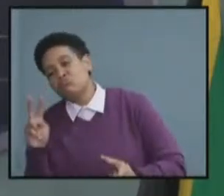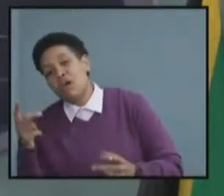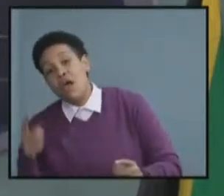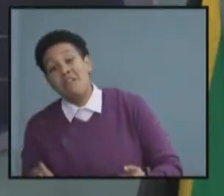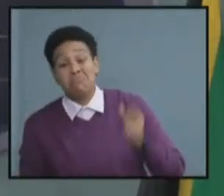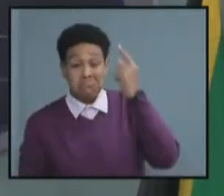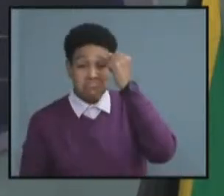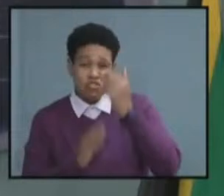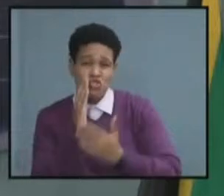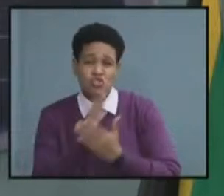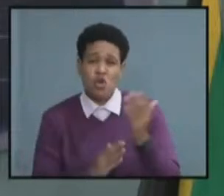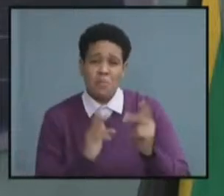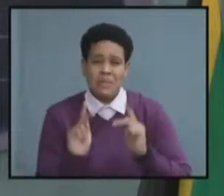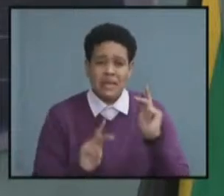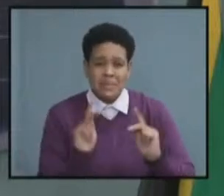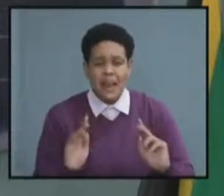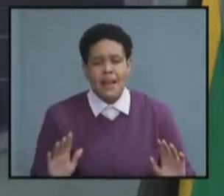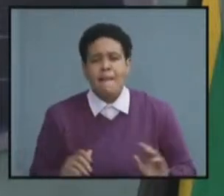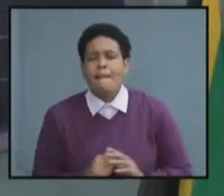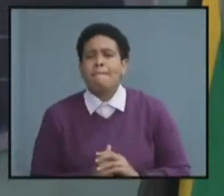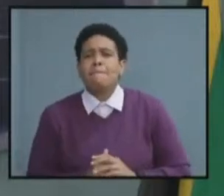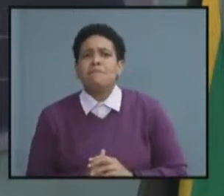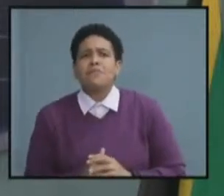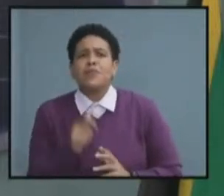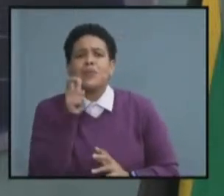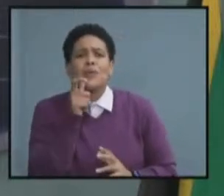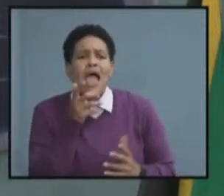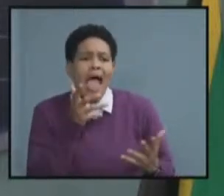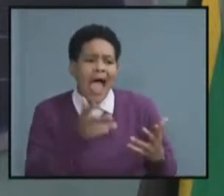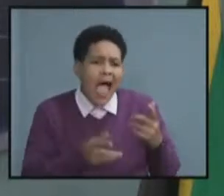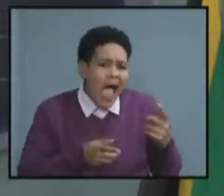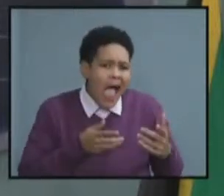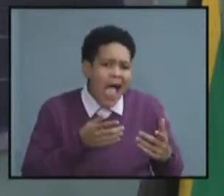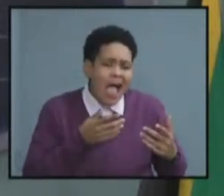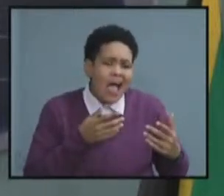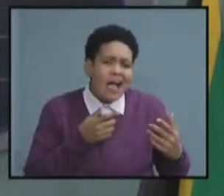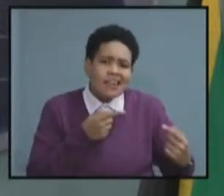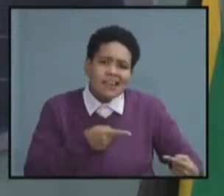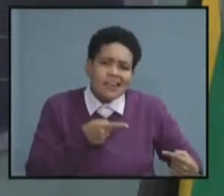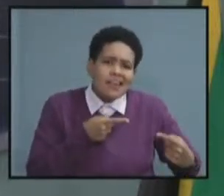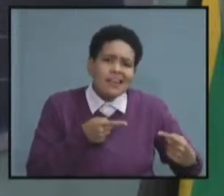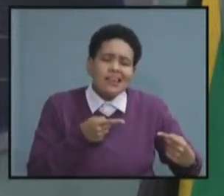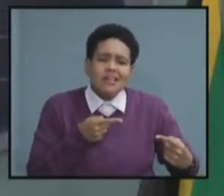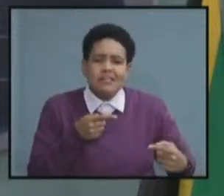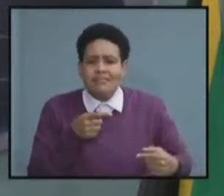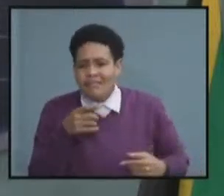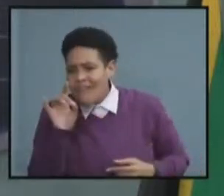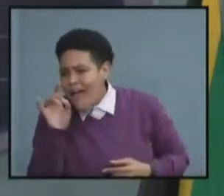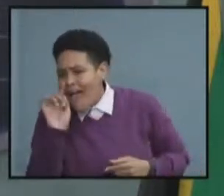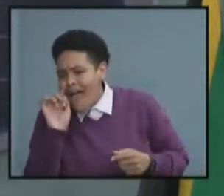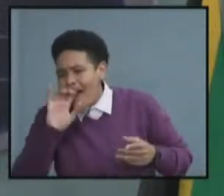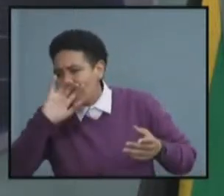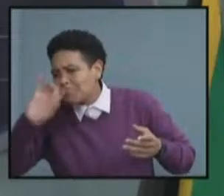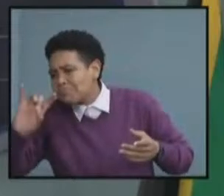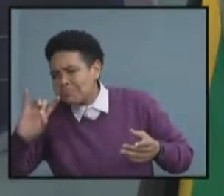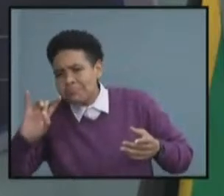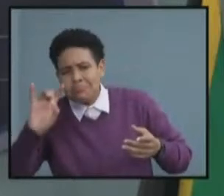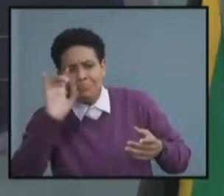some persons who are having difficulties tracking due to